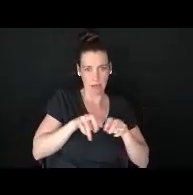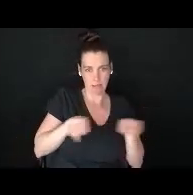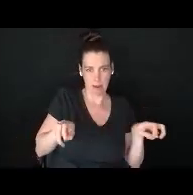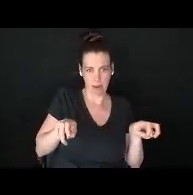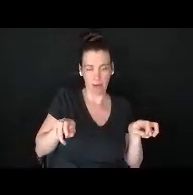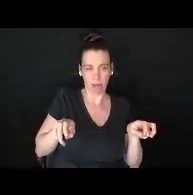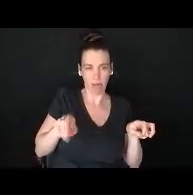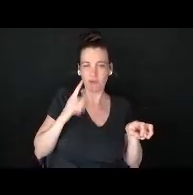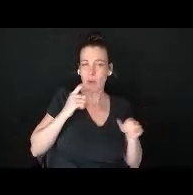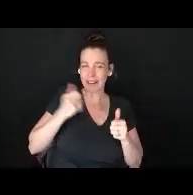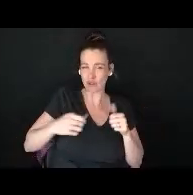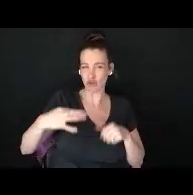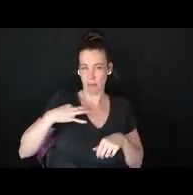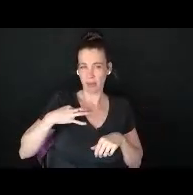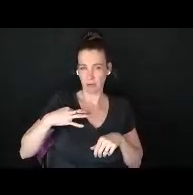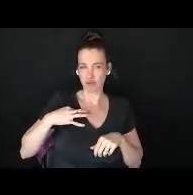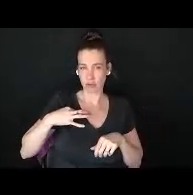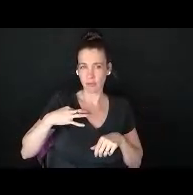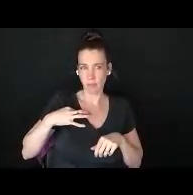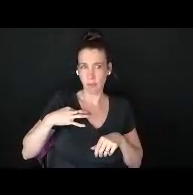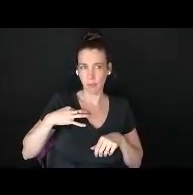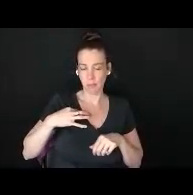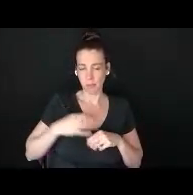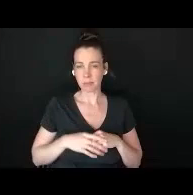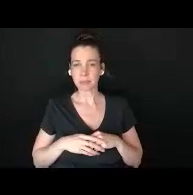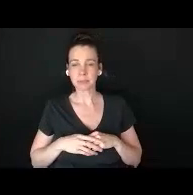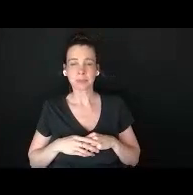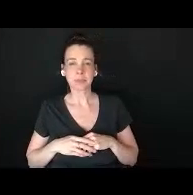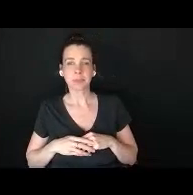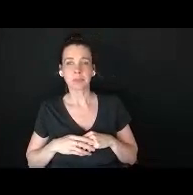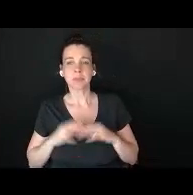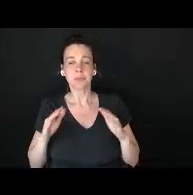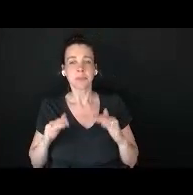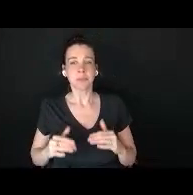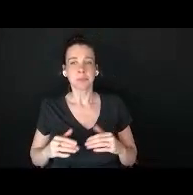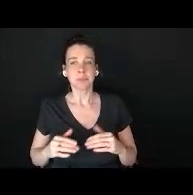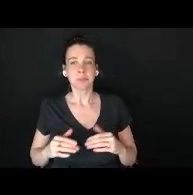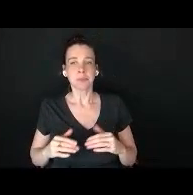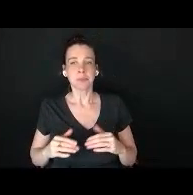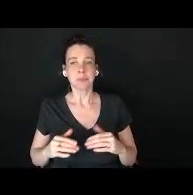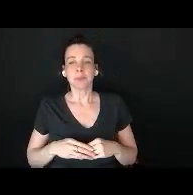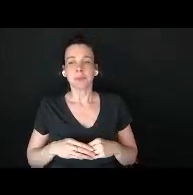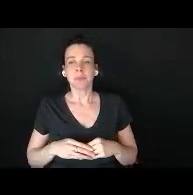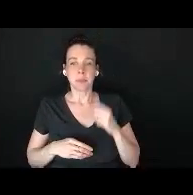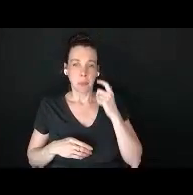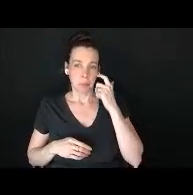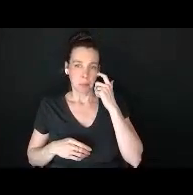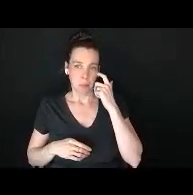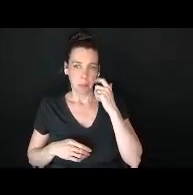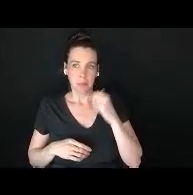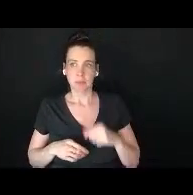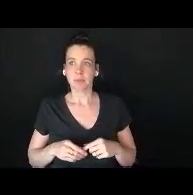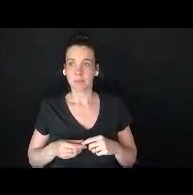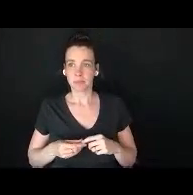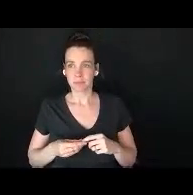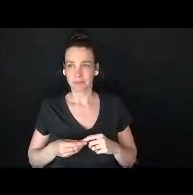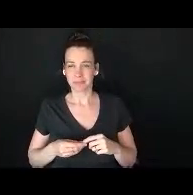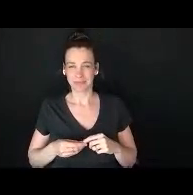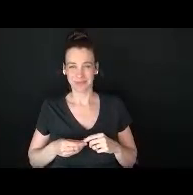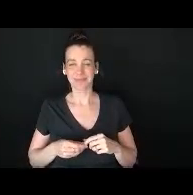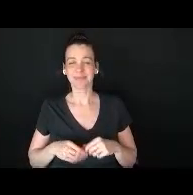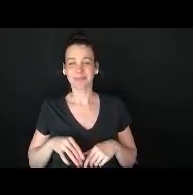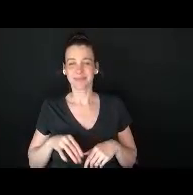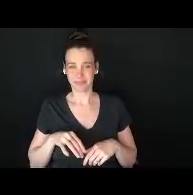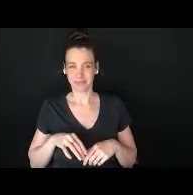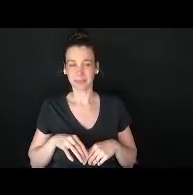each application as needed. Next, please. So one of the changes we're making